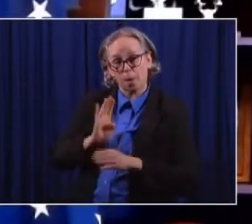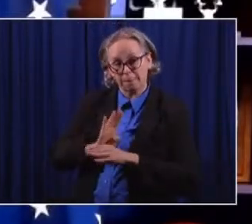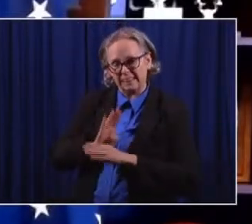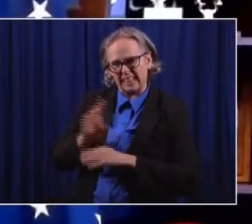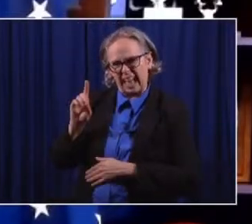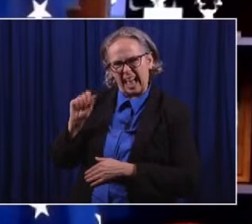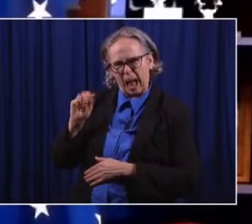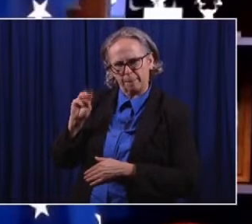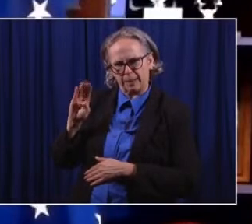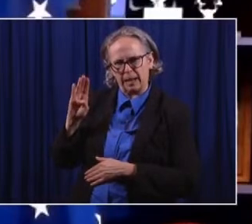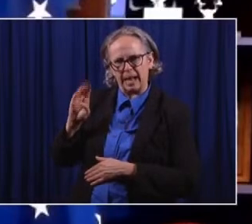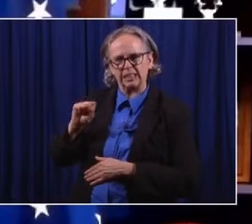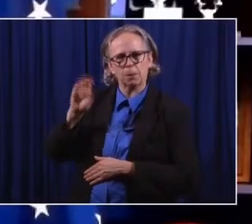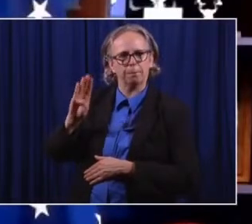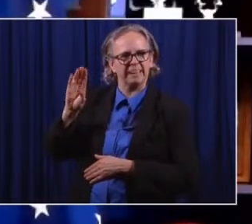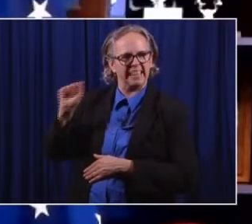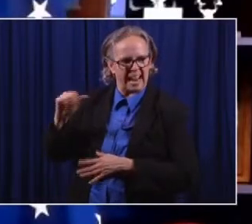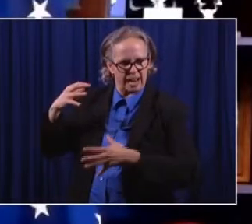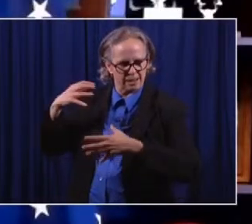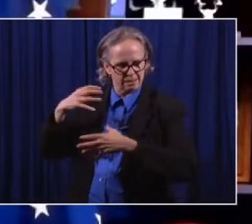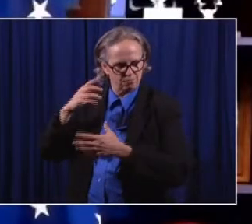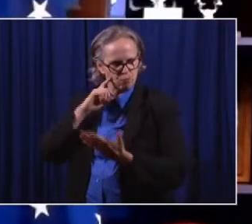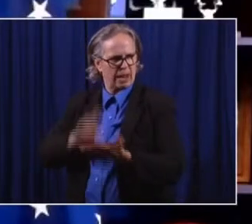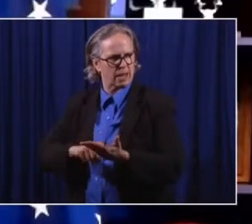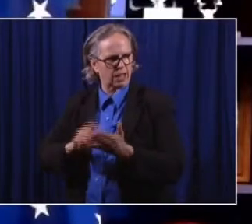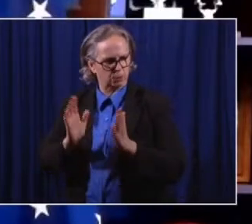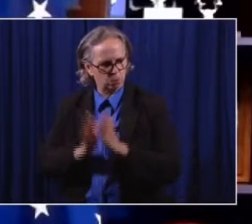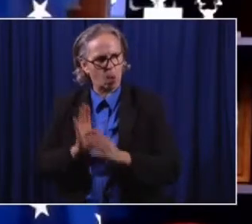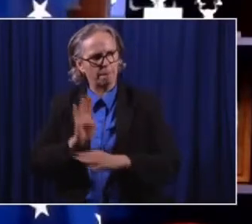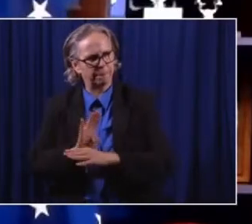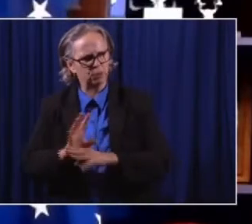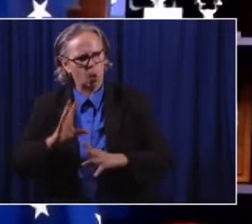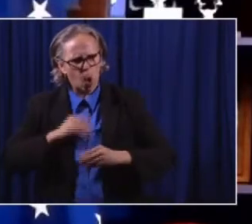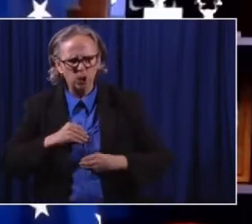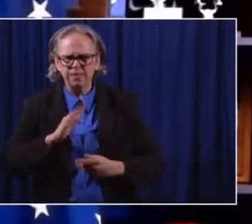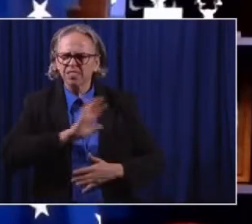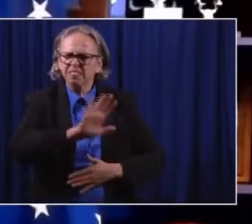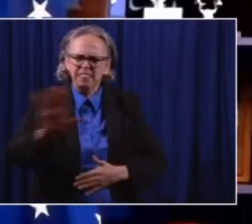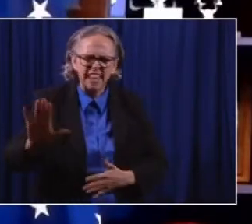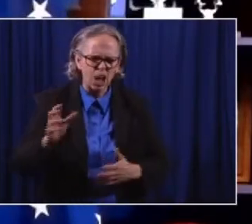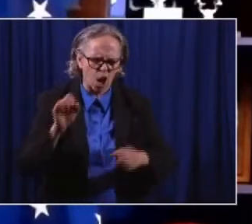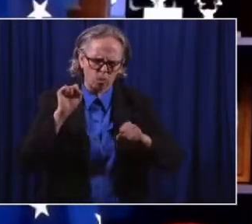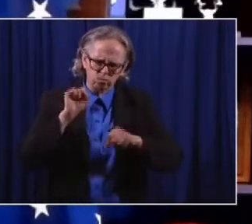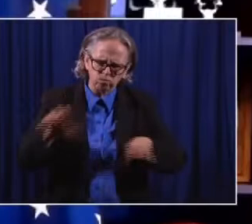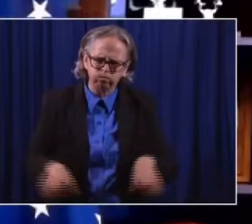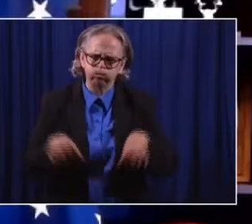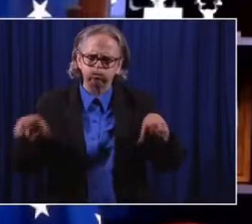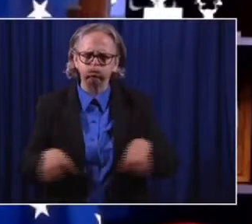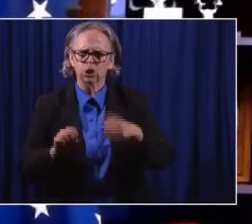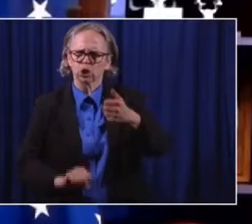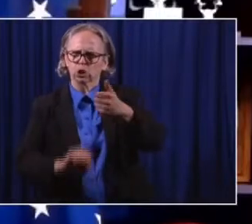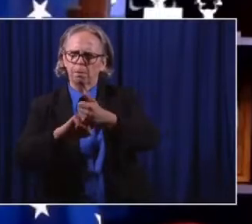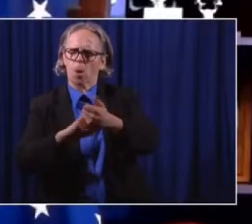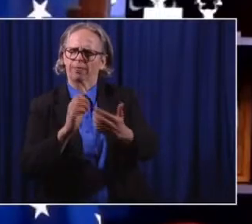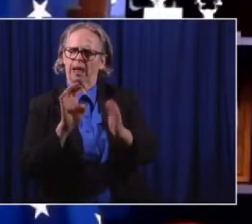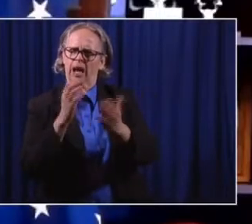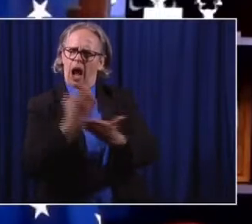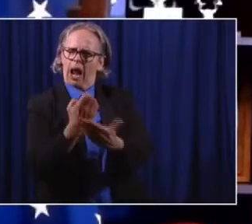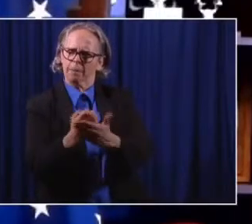contributions to our economy. And they like to recognize those small business development